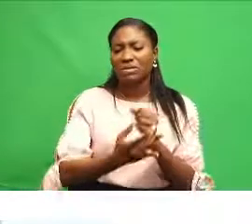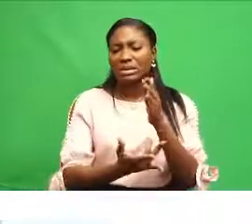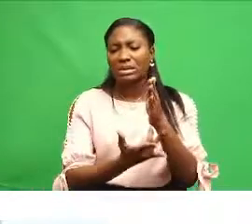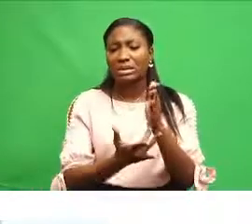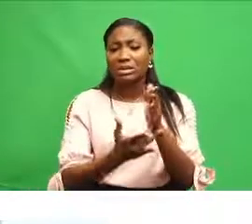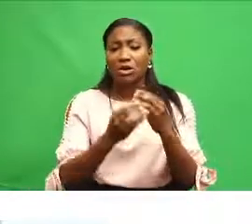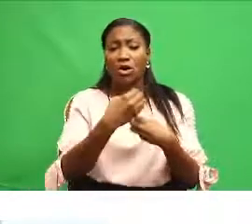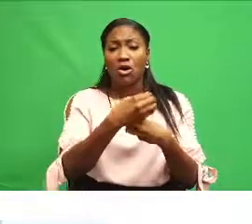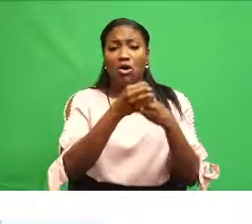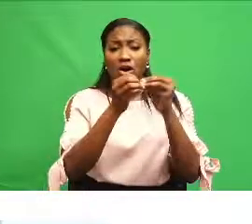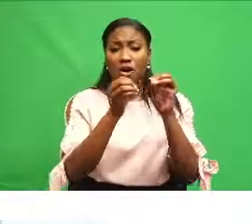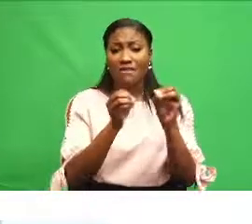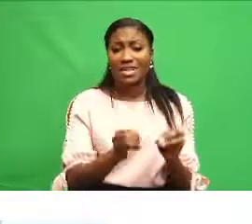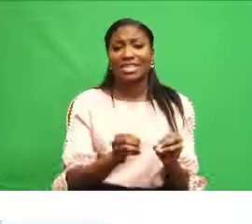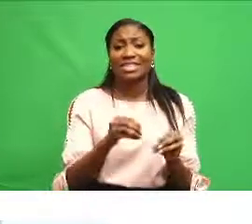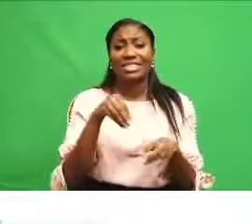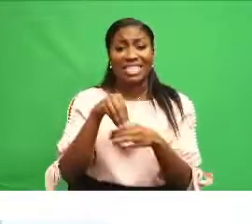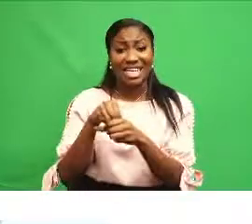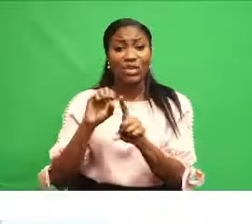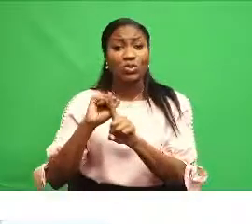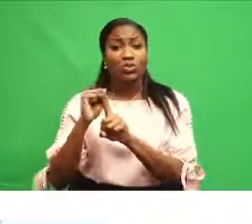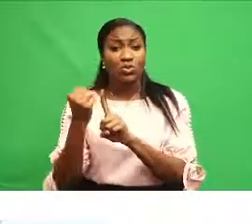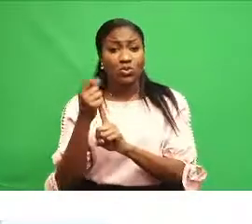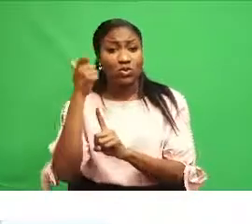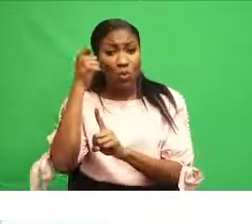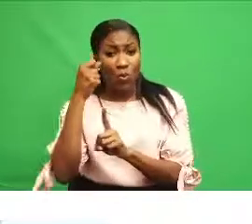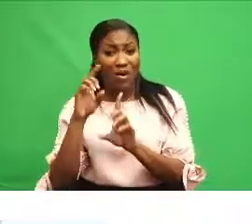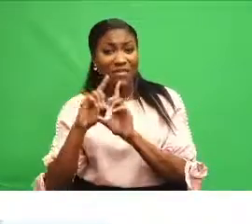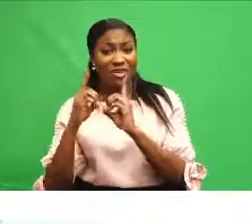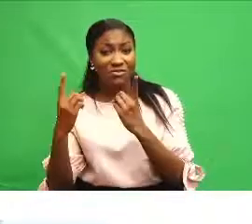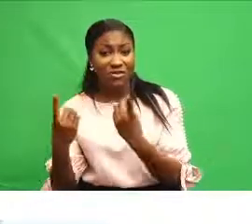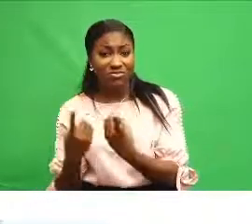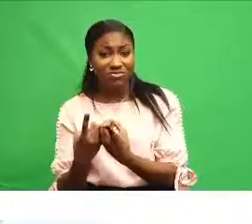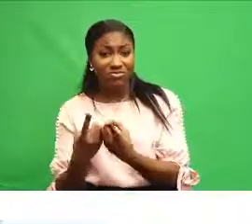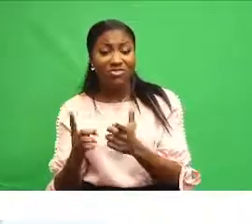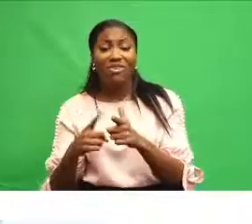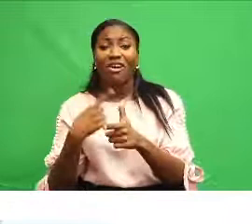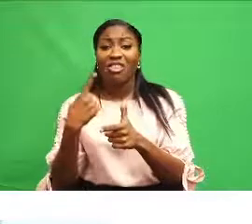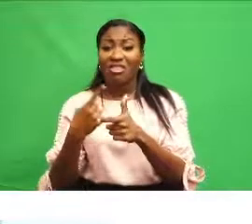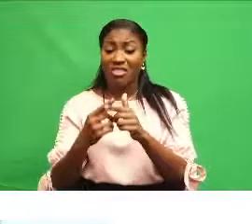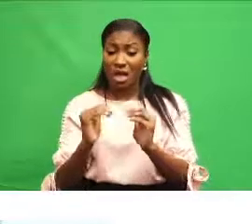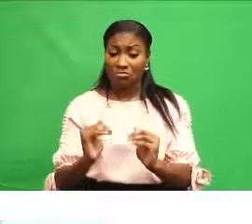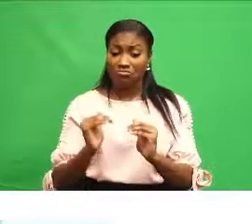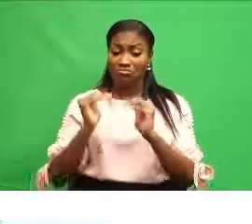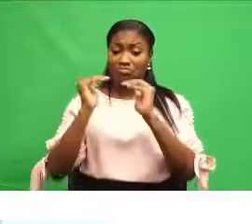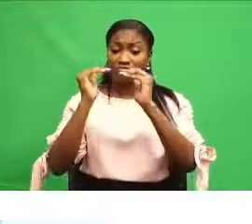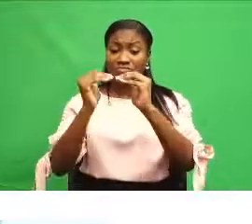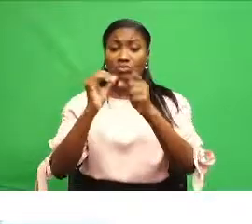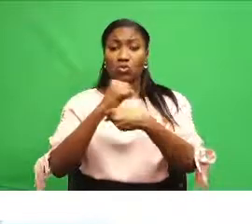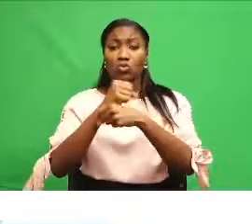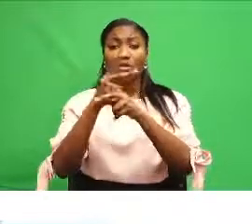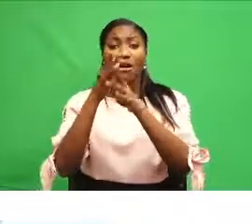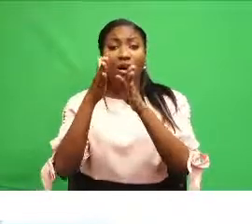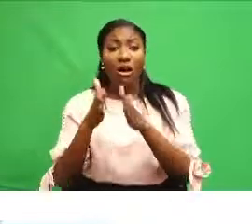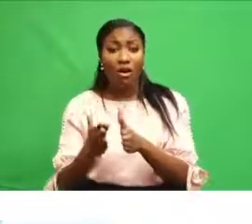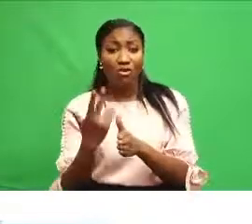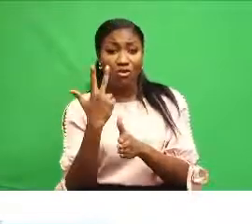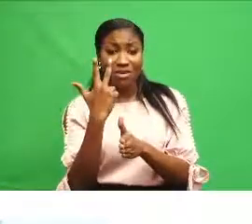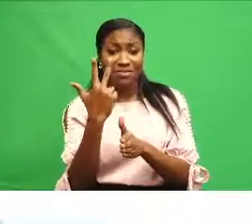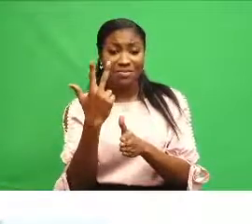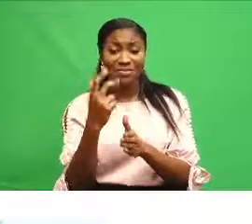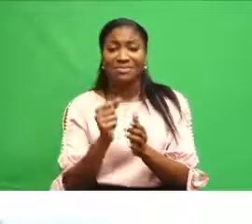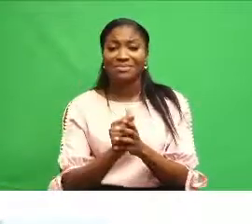Welfare Division, with the exception of the post of Supervisor 3. He also held the position of